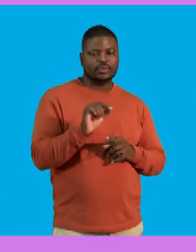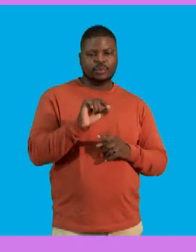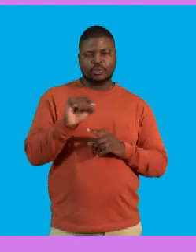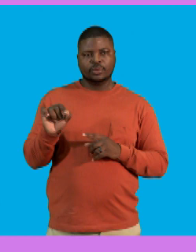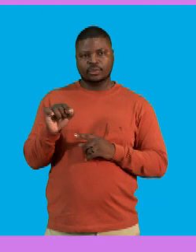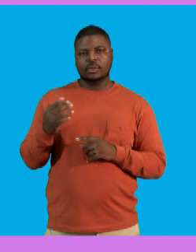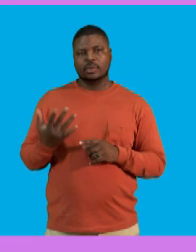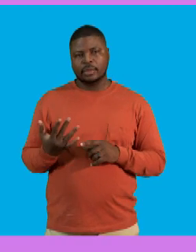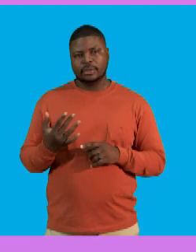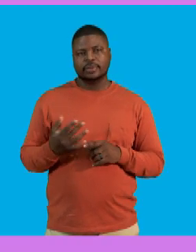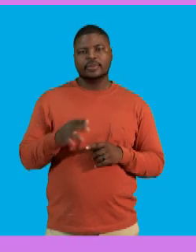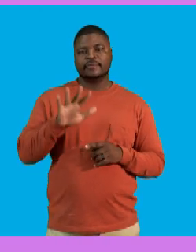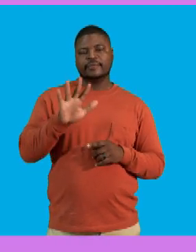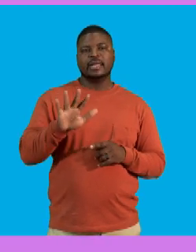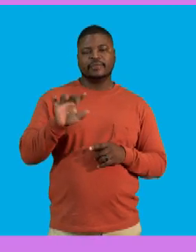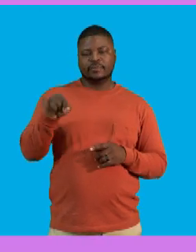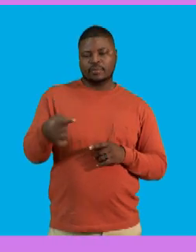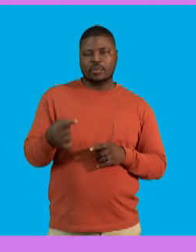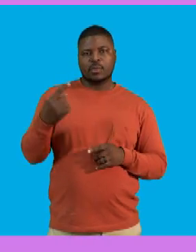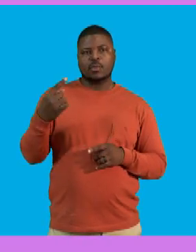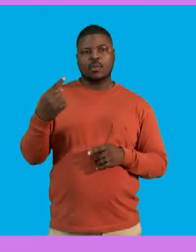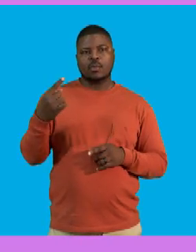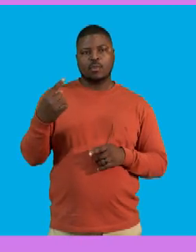4,4 to